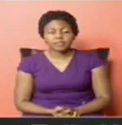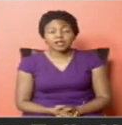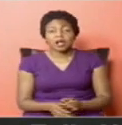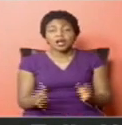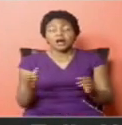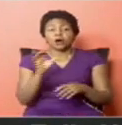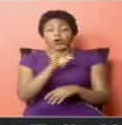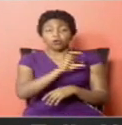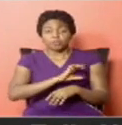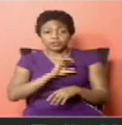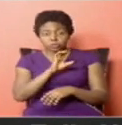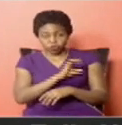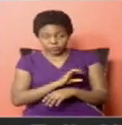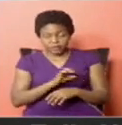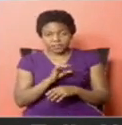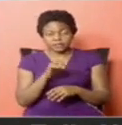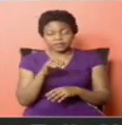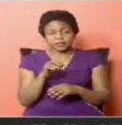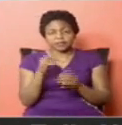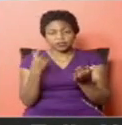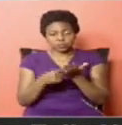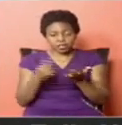The Commission, however,